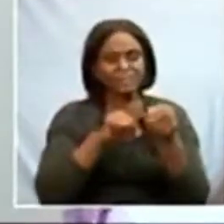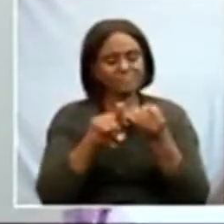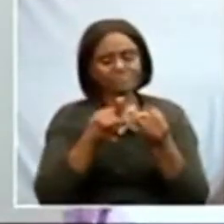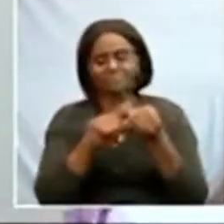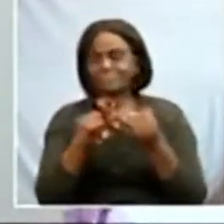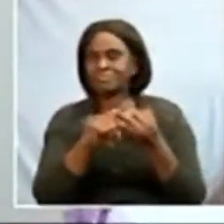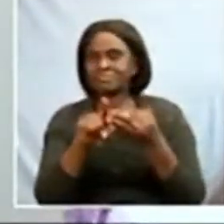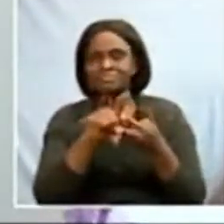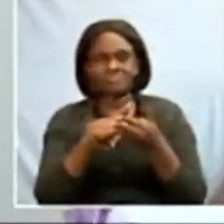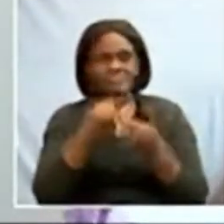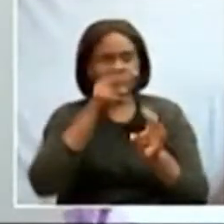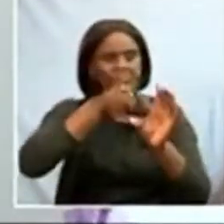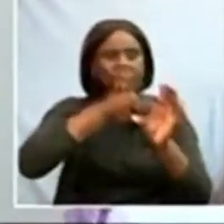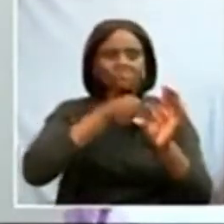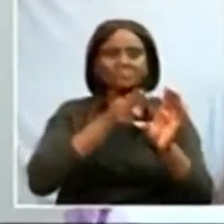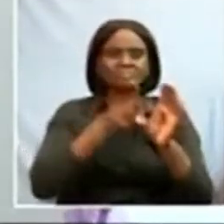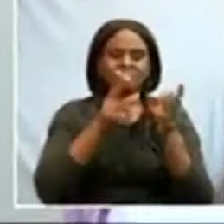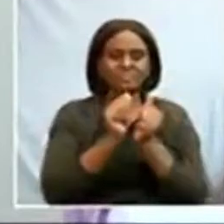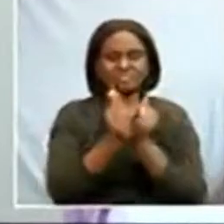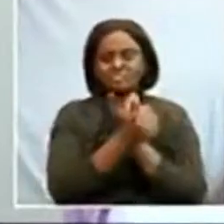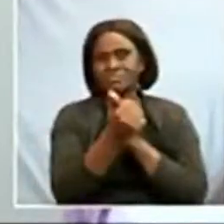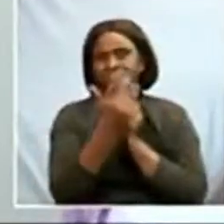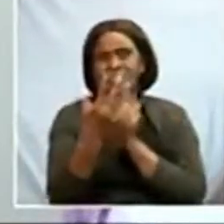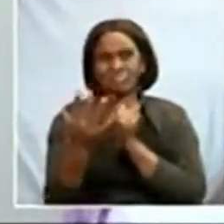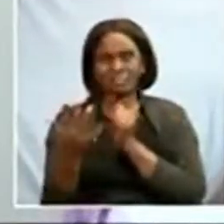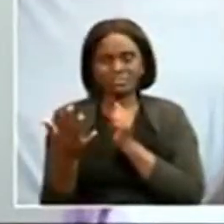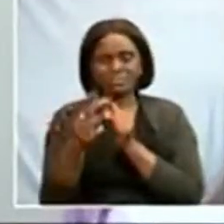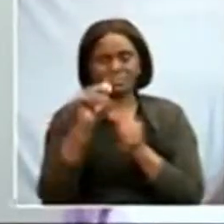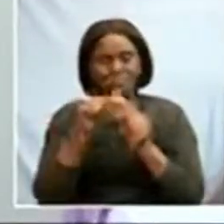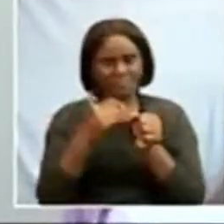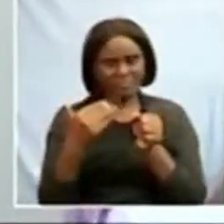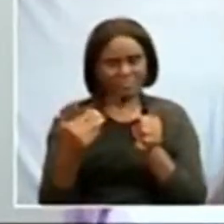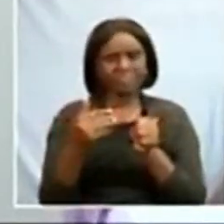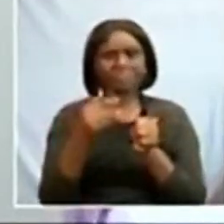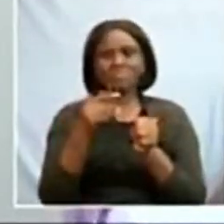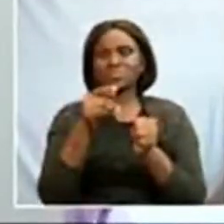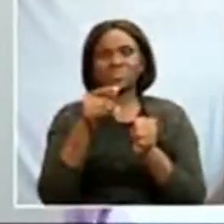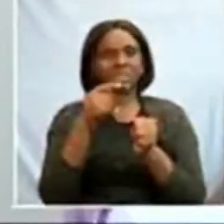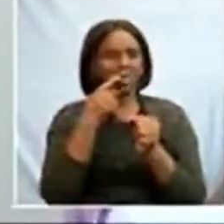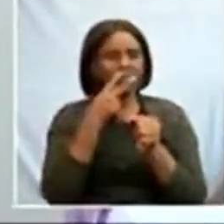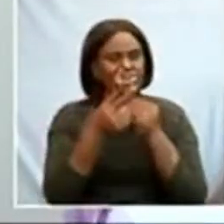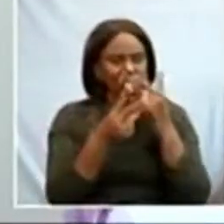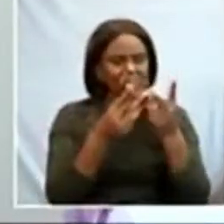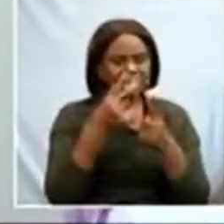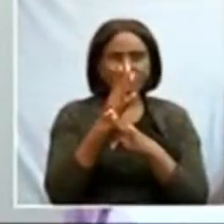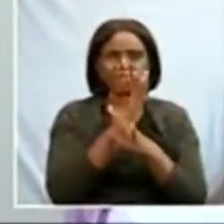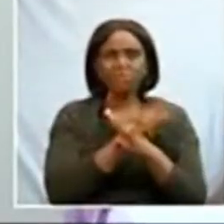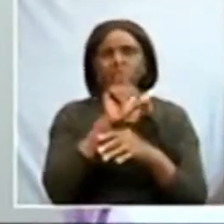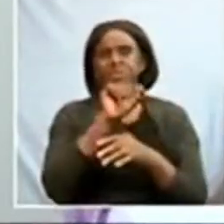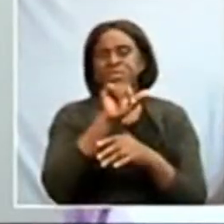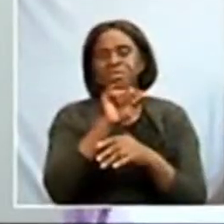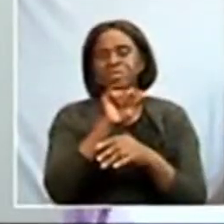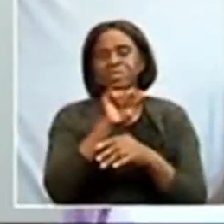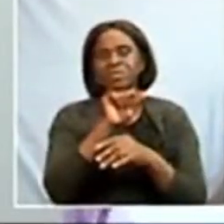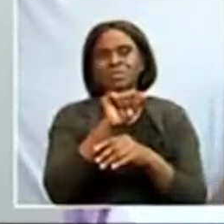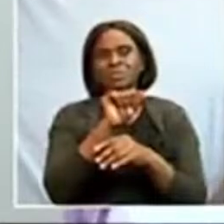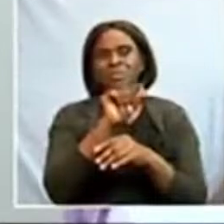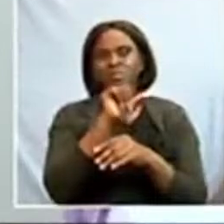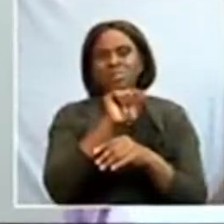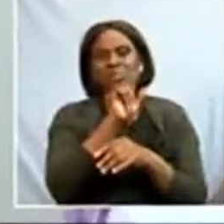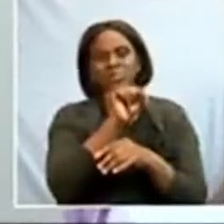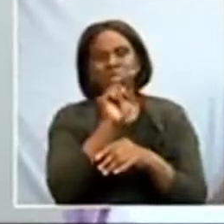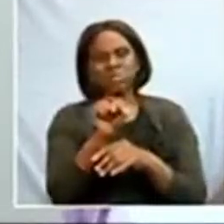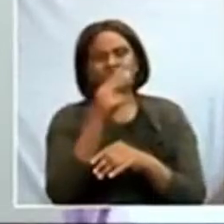unaccountable fuels and other things, everything, you used to see it before 2020, in